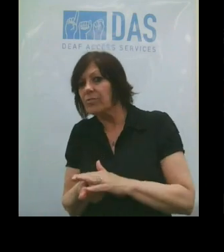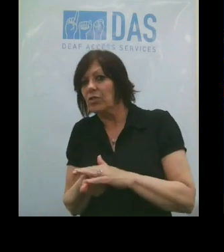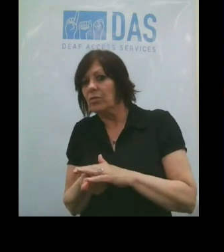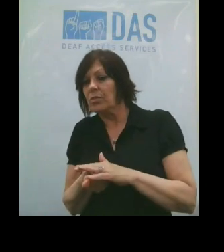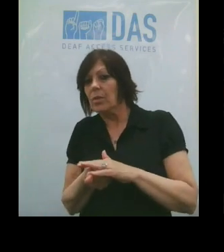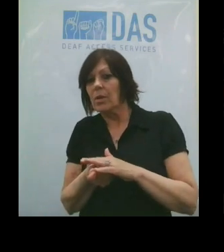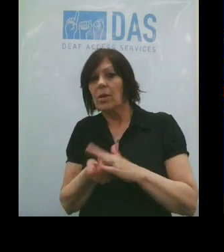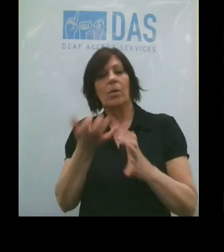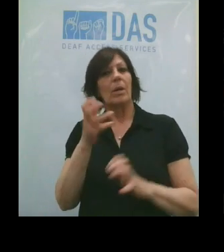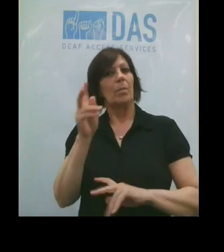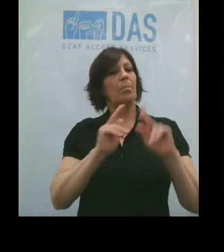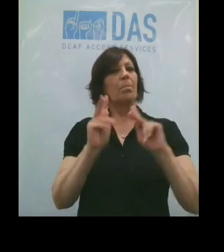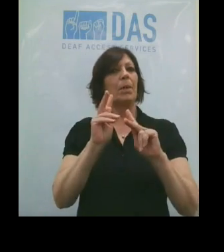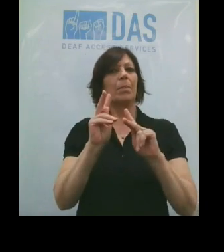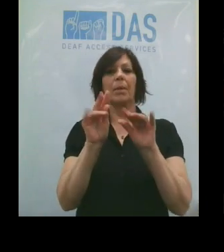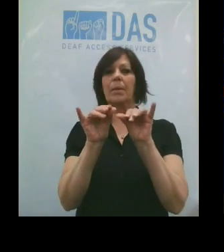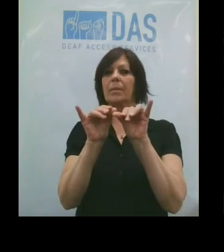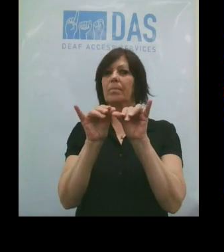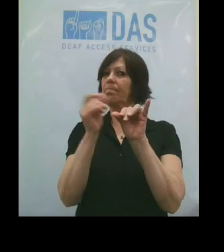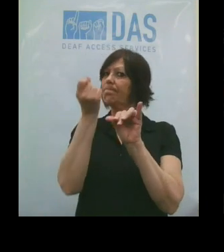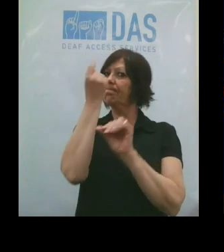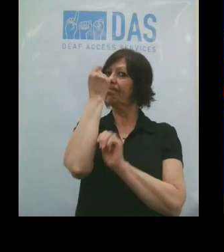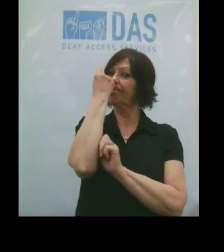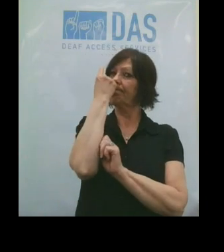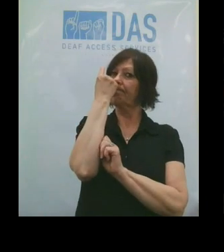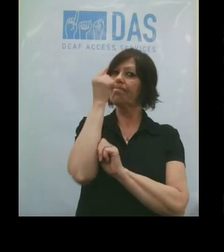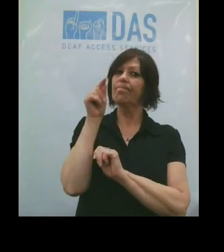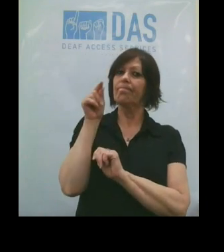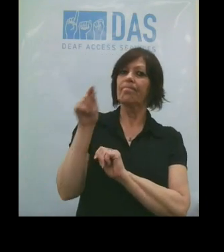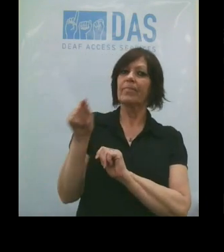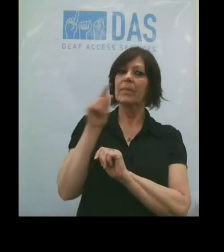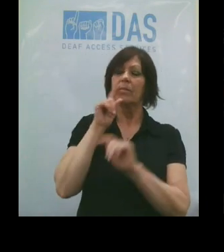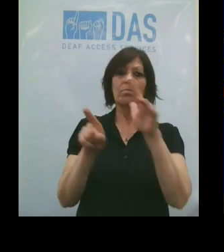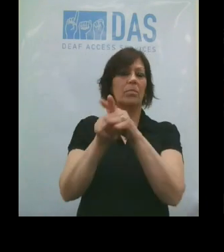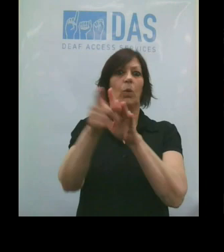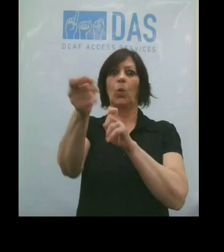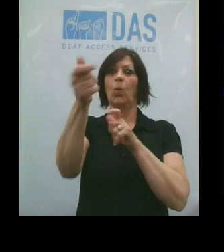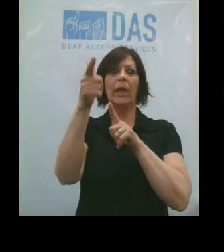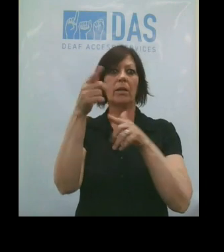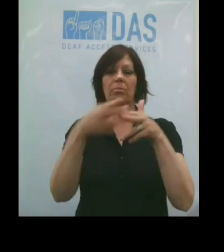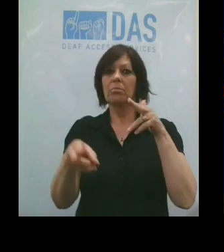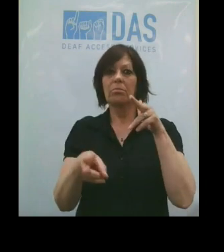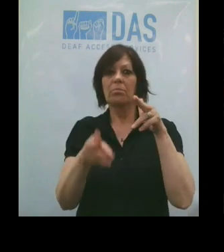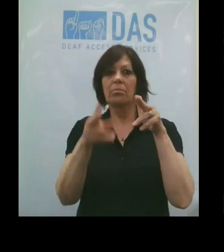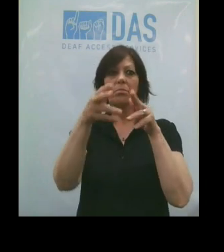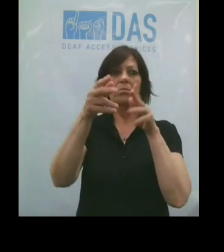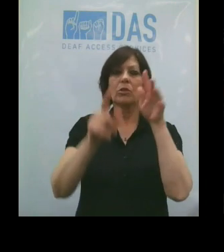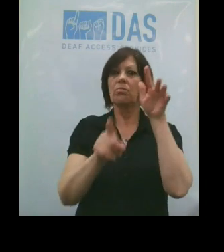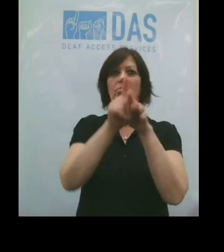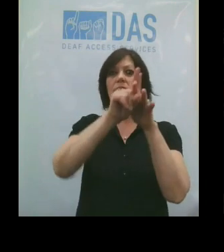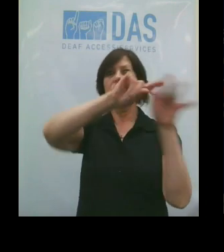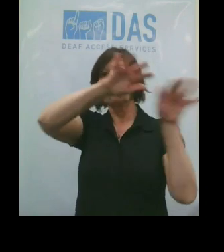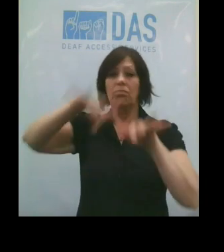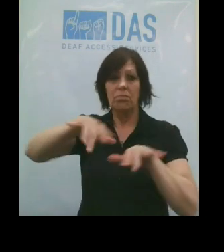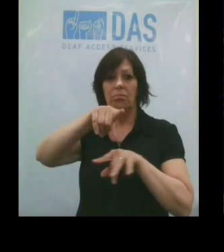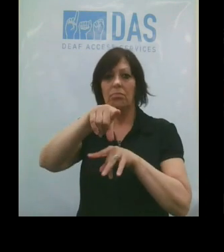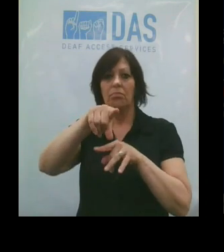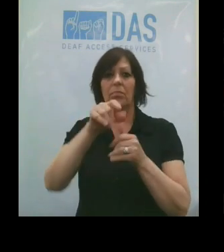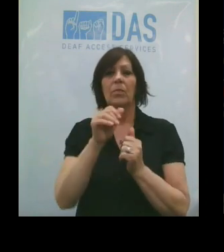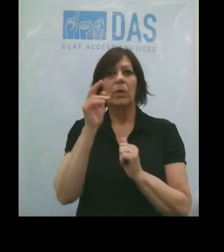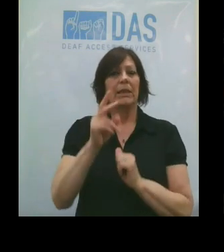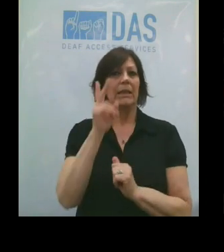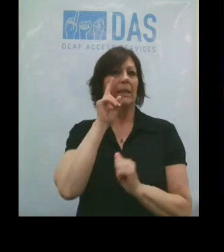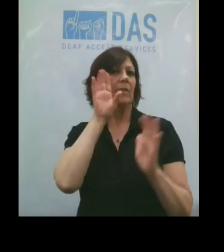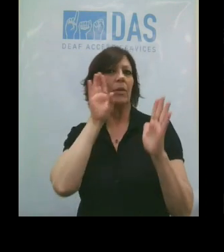our people in the Western New York region to understand that this is sort of popping up very quickly, as you can see, based on the radar image straight from the National